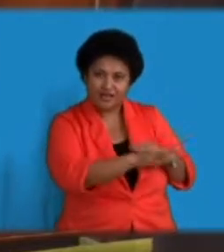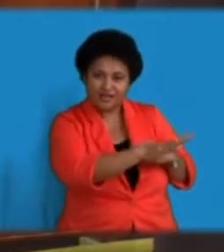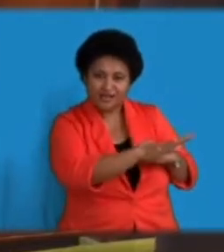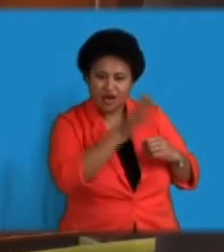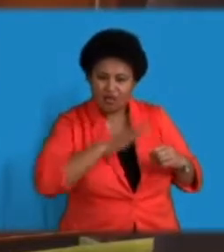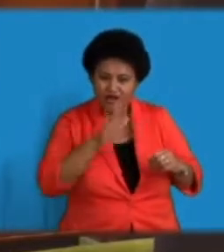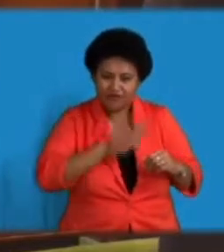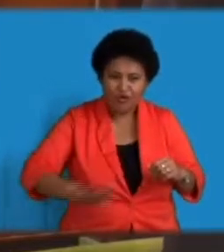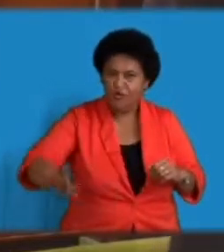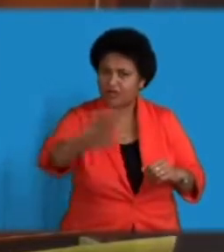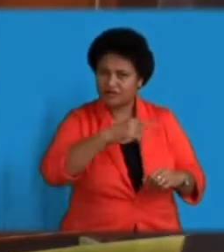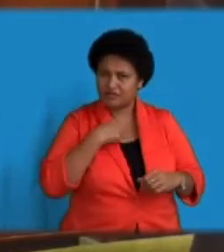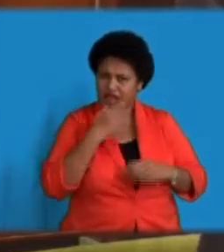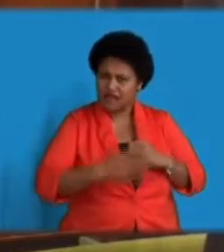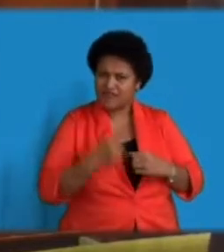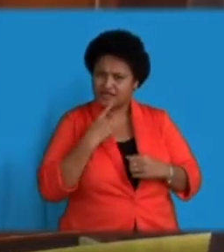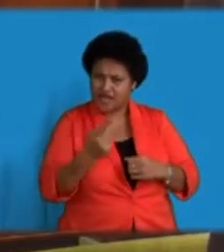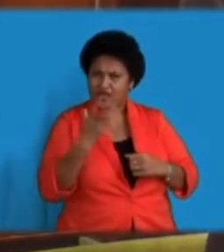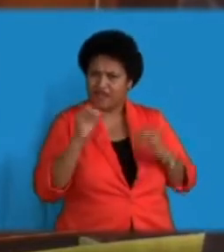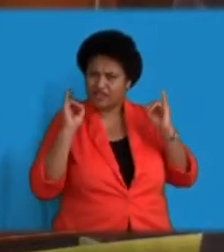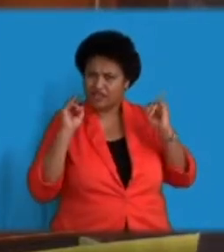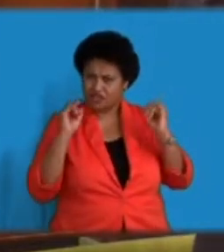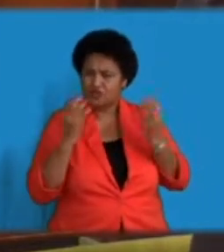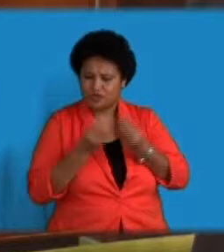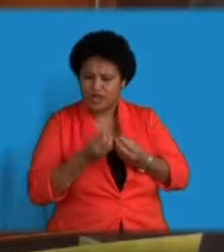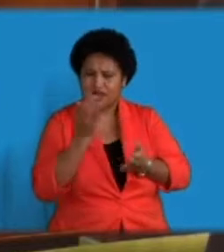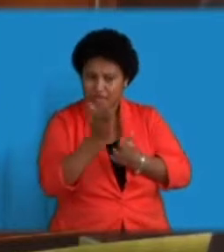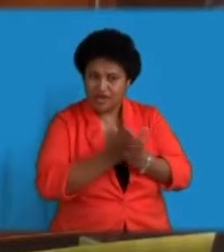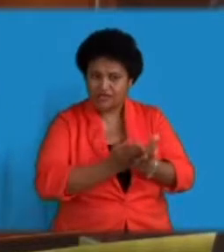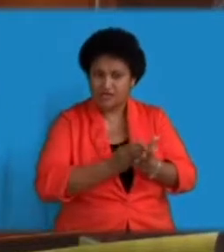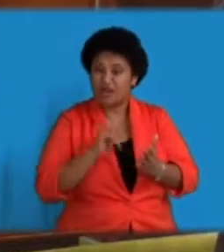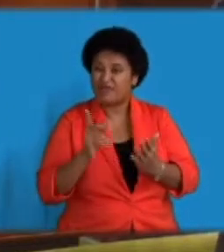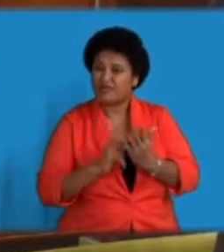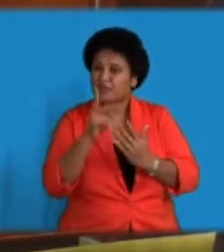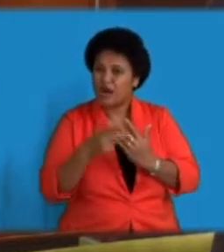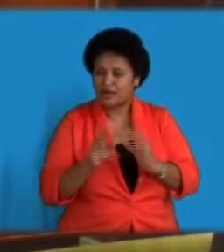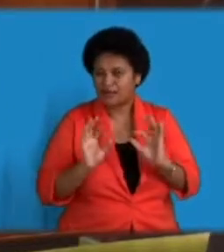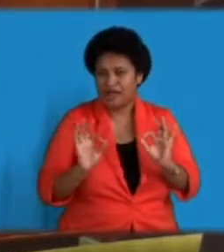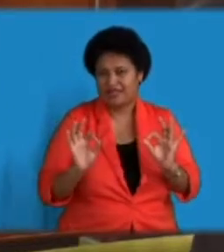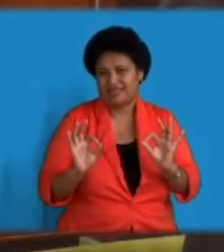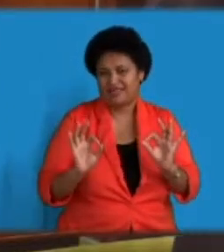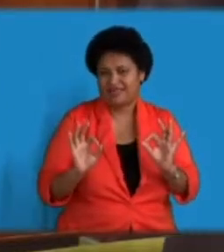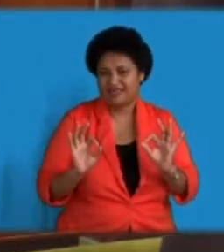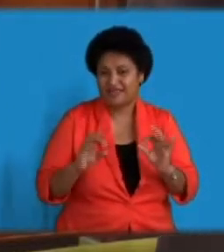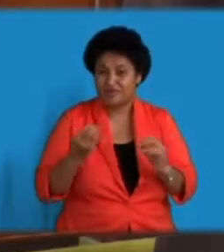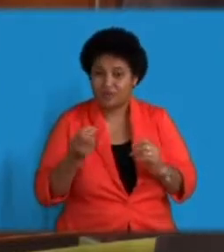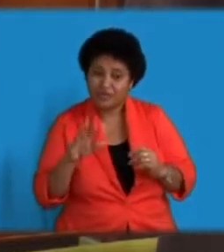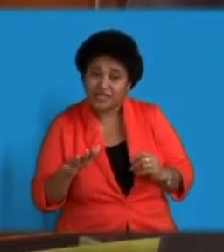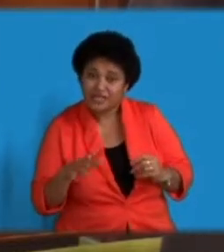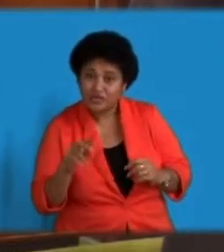Madam Speaker, I never said that we have an issue with budget, but that program is not in place at the moment. And